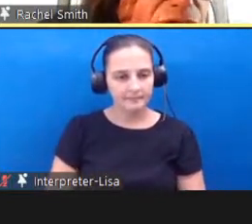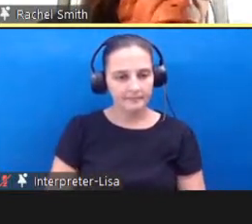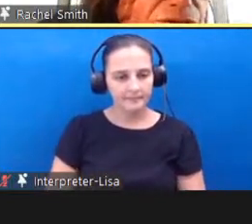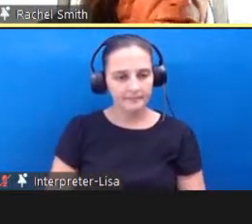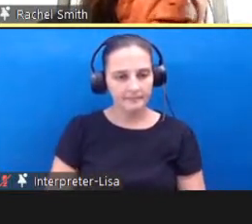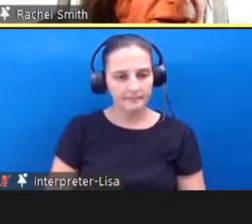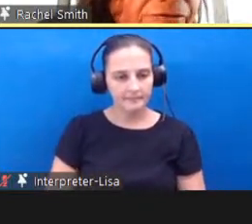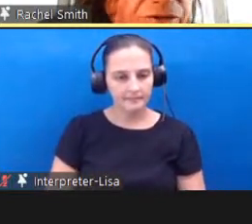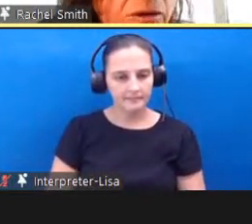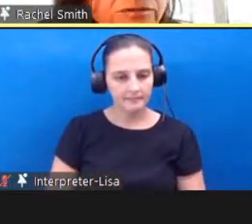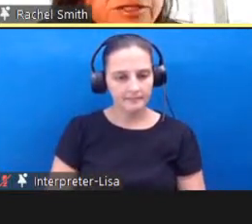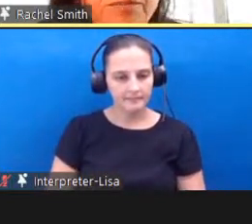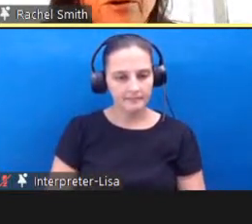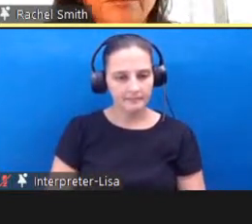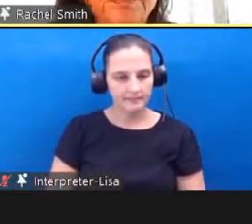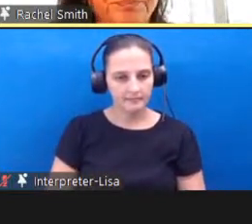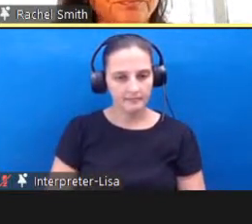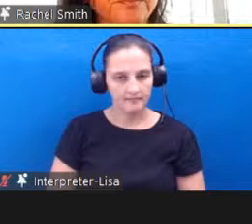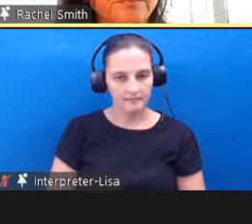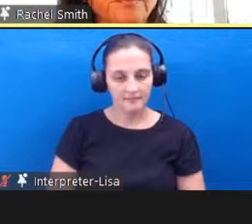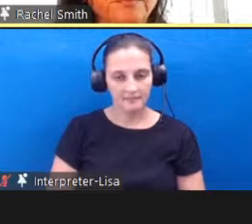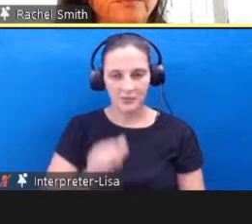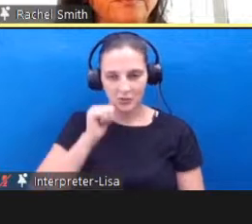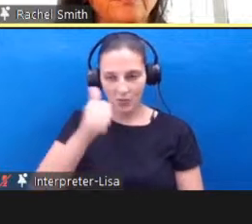It is Earth Day after all, tomorrow.